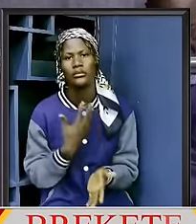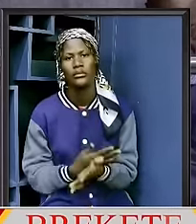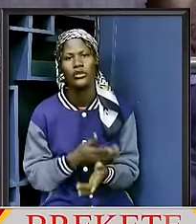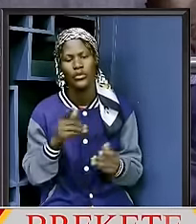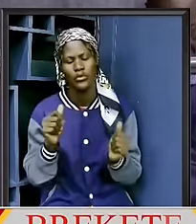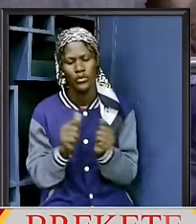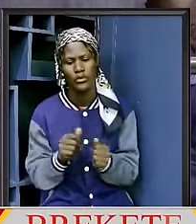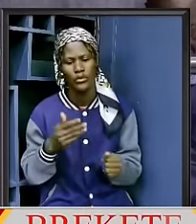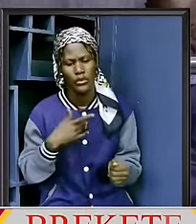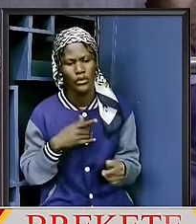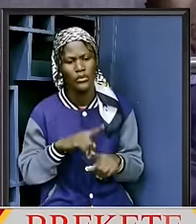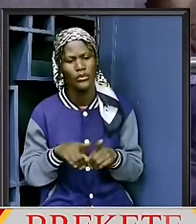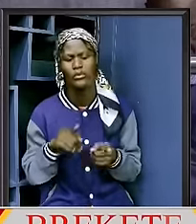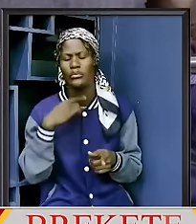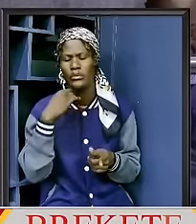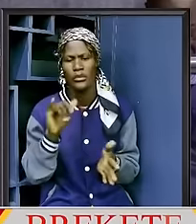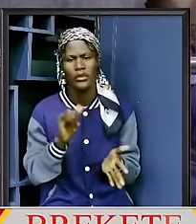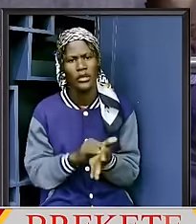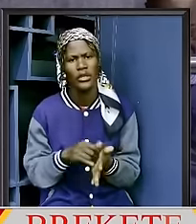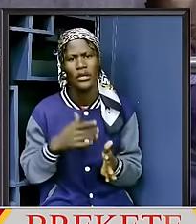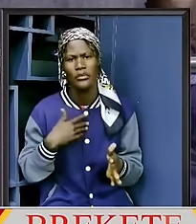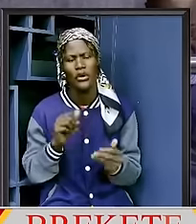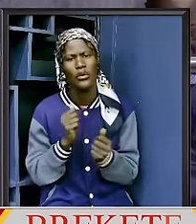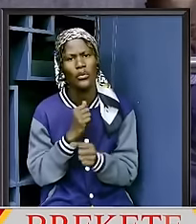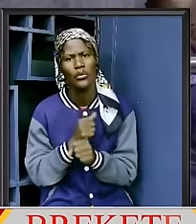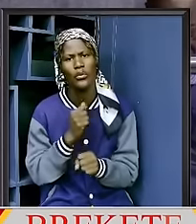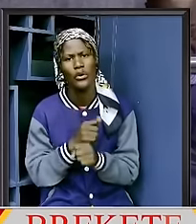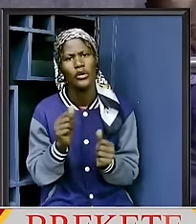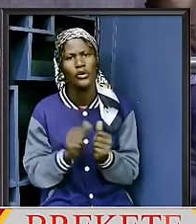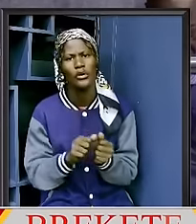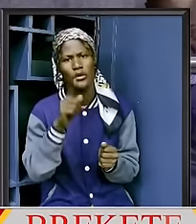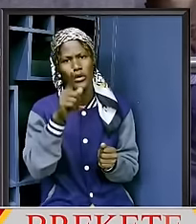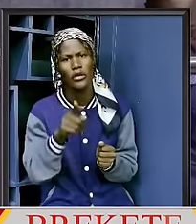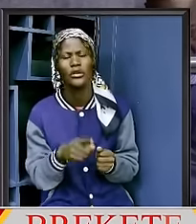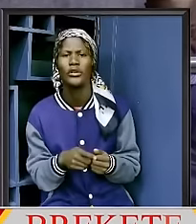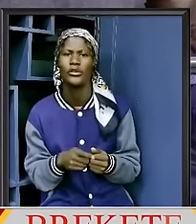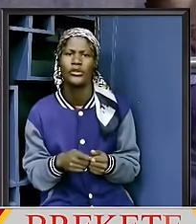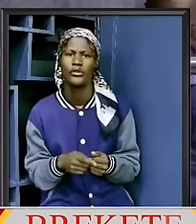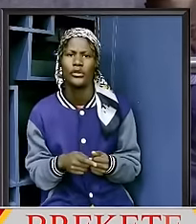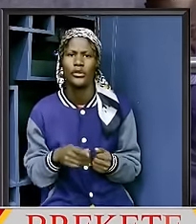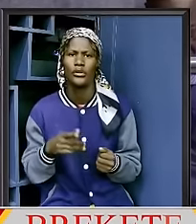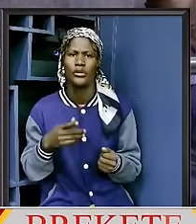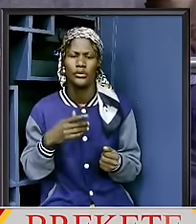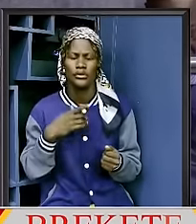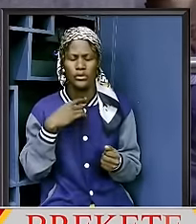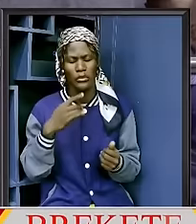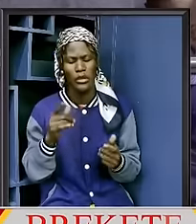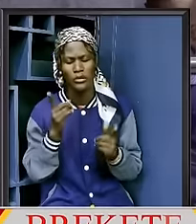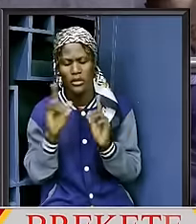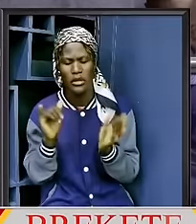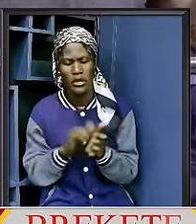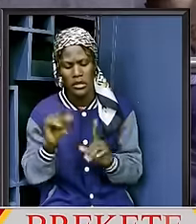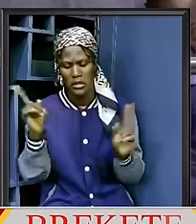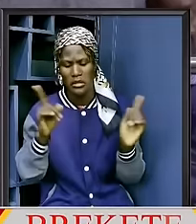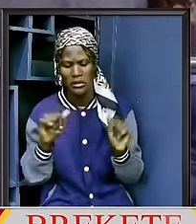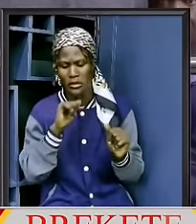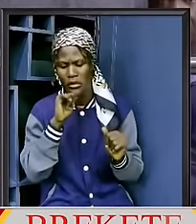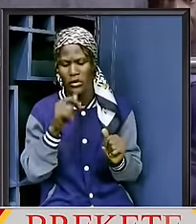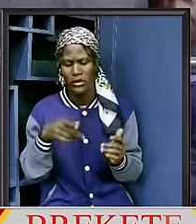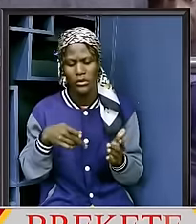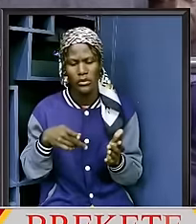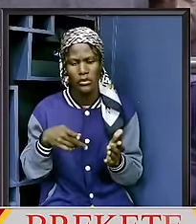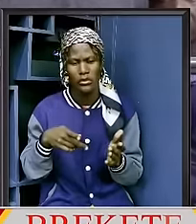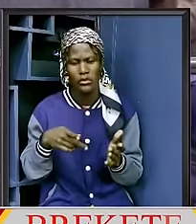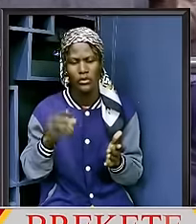are still telling them that I'm working with you. So as we are going out, they are paying. Even there are some that deny that they are not owing. When they saw me, they paid the